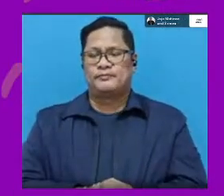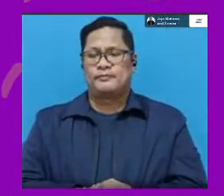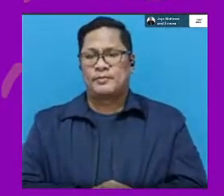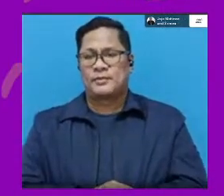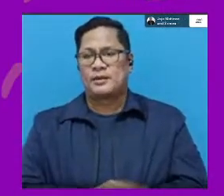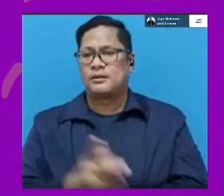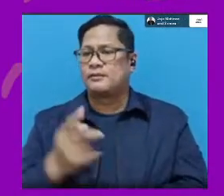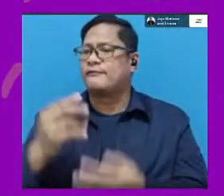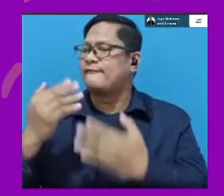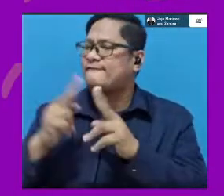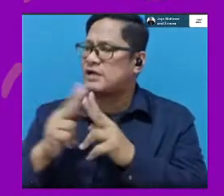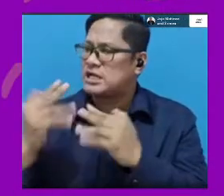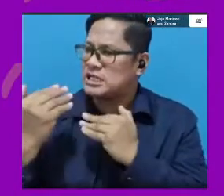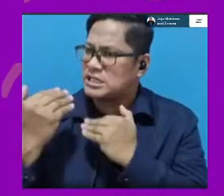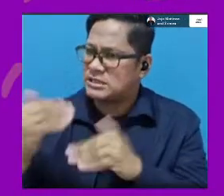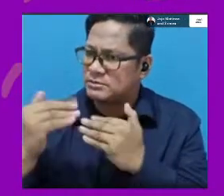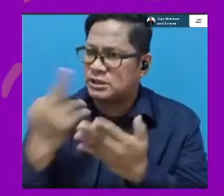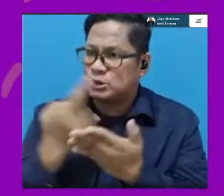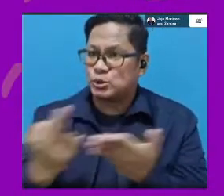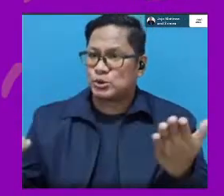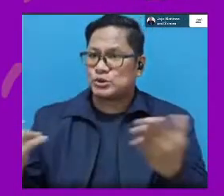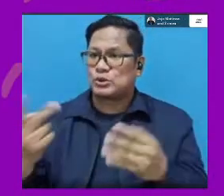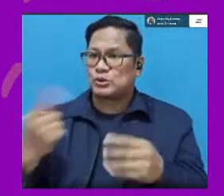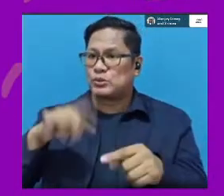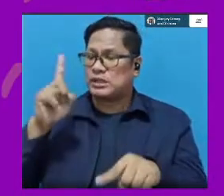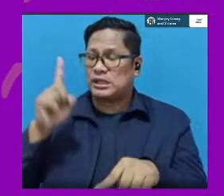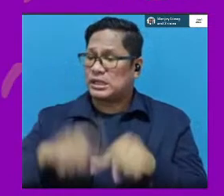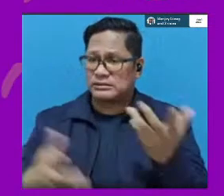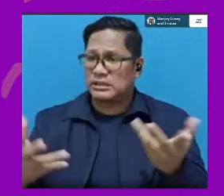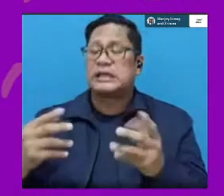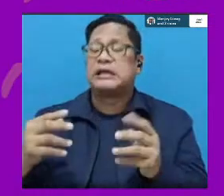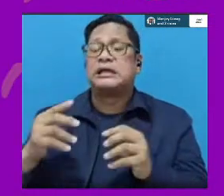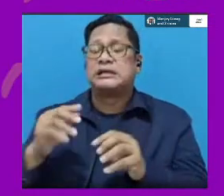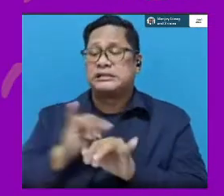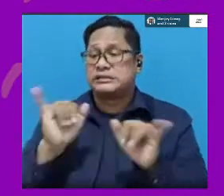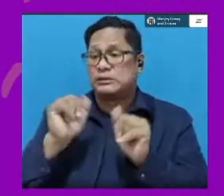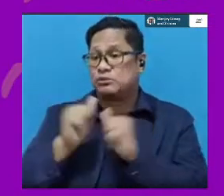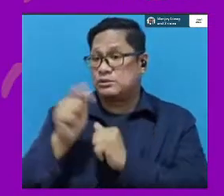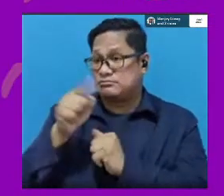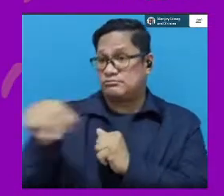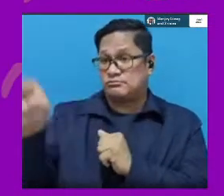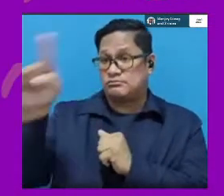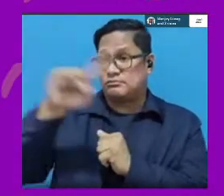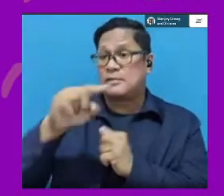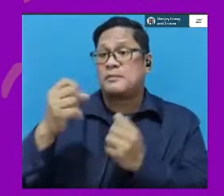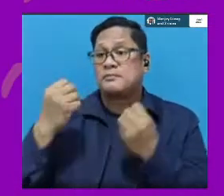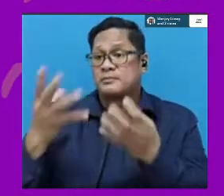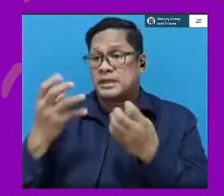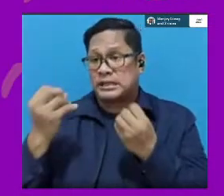very limited resources, and we cannot, like many, unlike many more